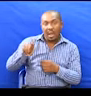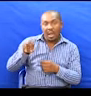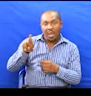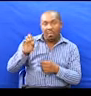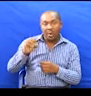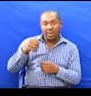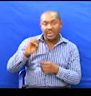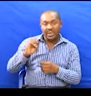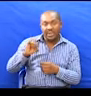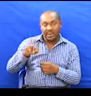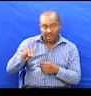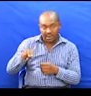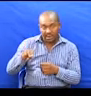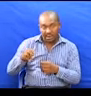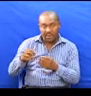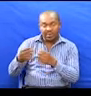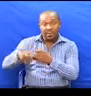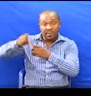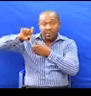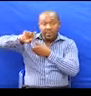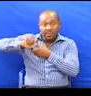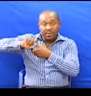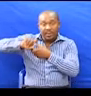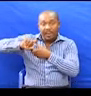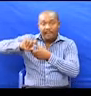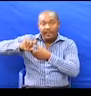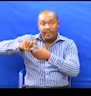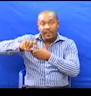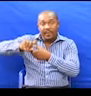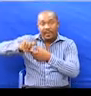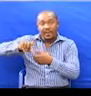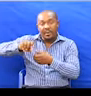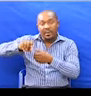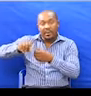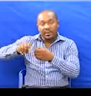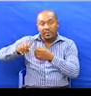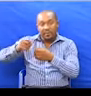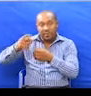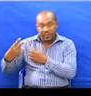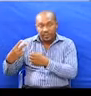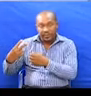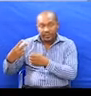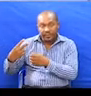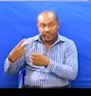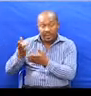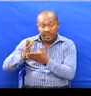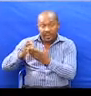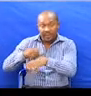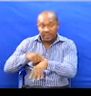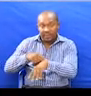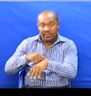with carbon, hydrogen, oxygen, and what? Nitrogen. But sometimes phosphorus